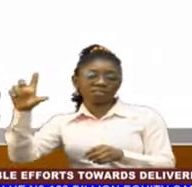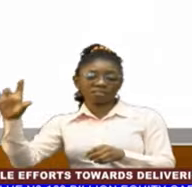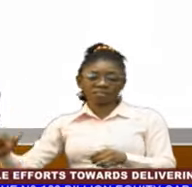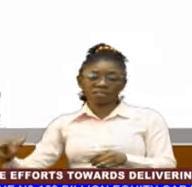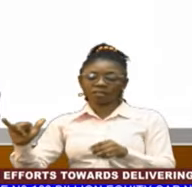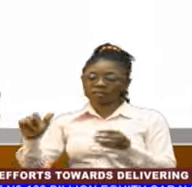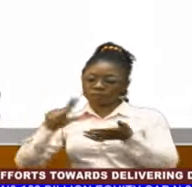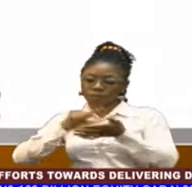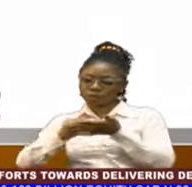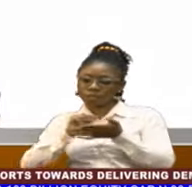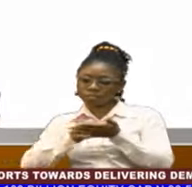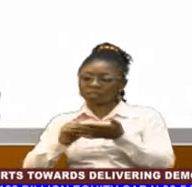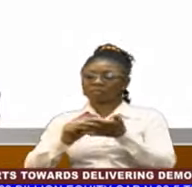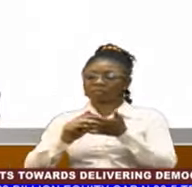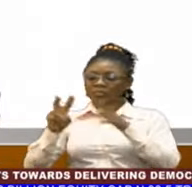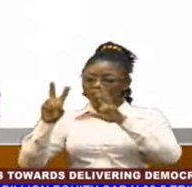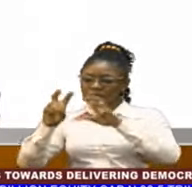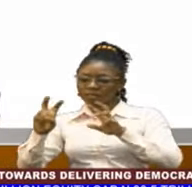some research fellows,